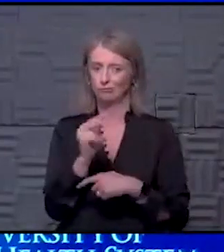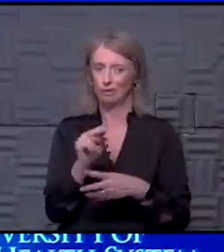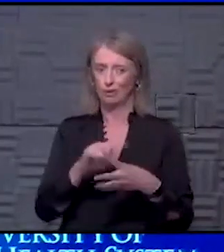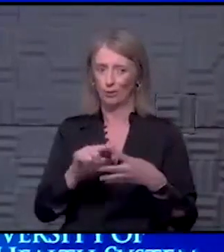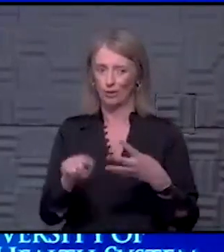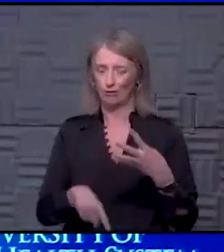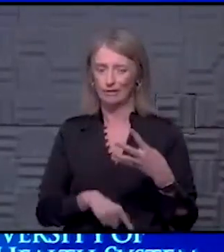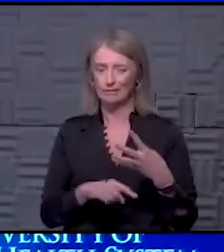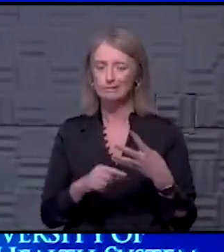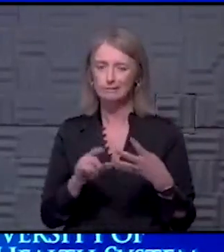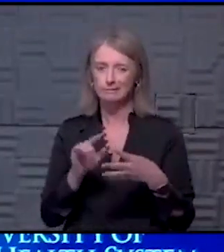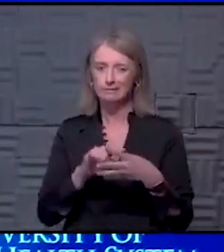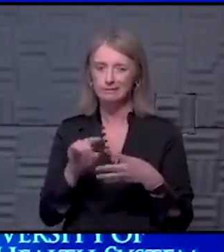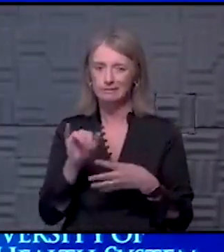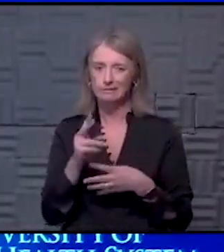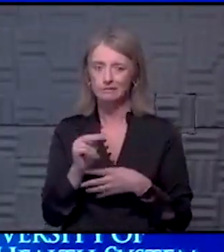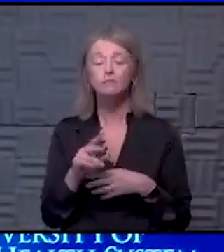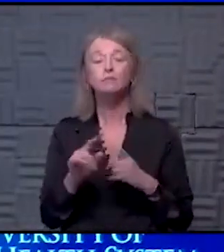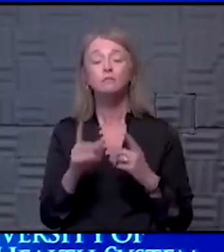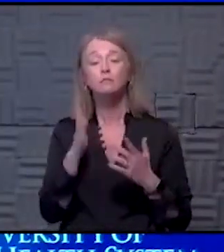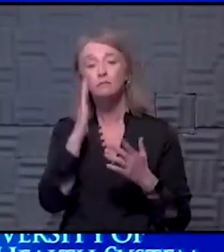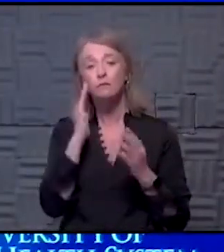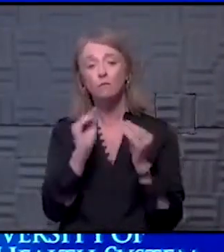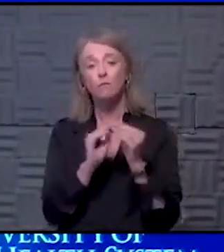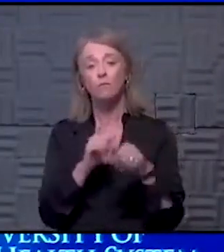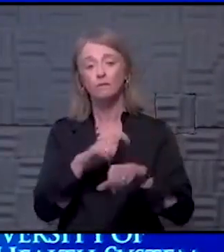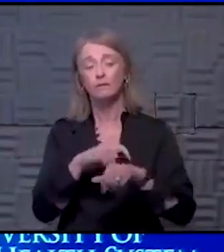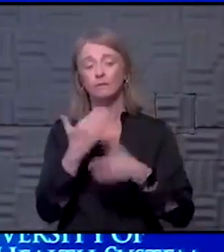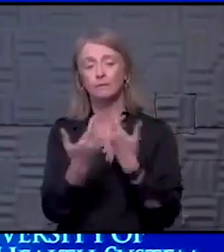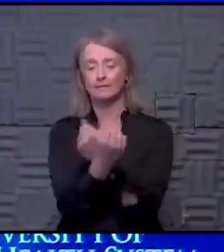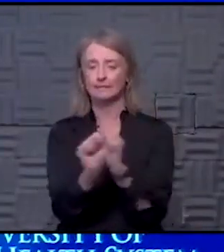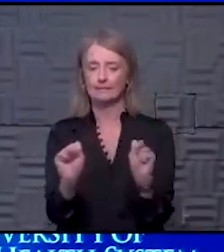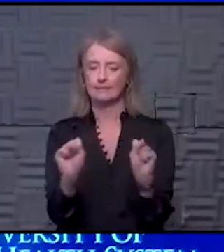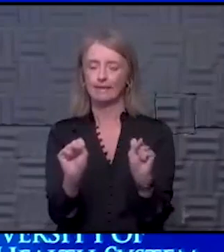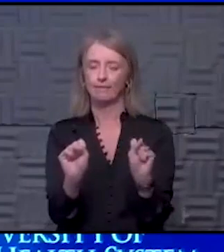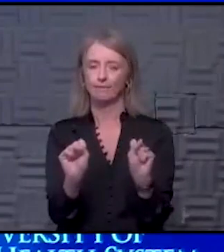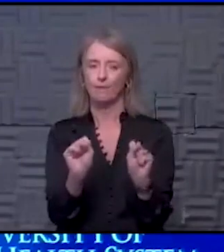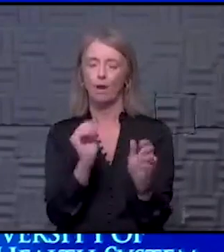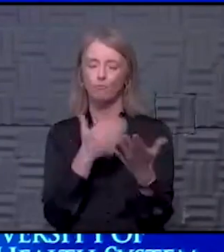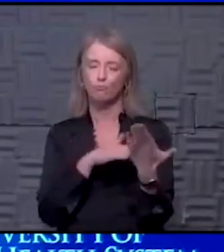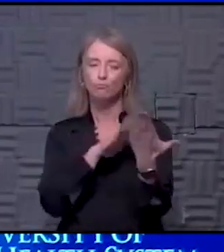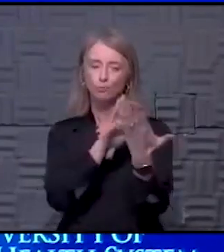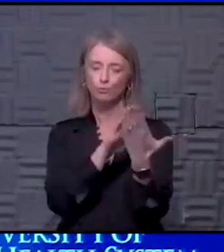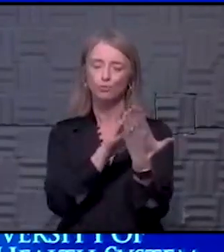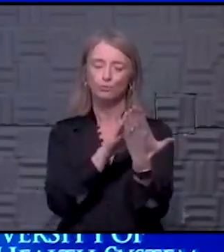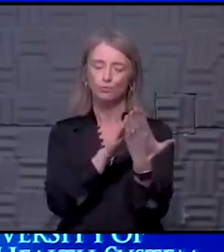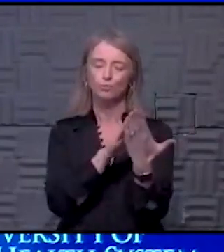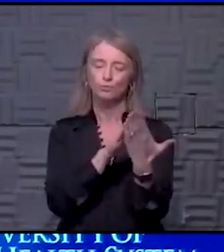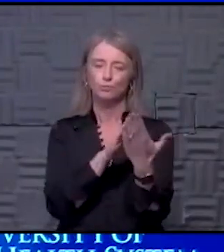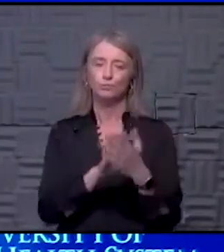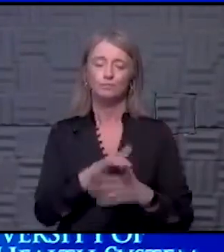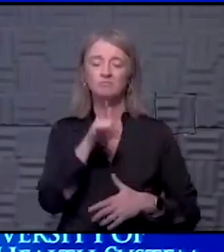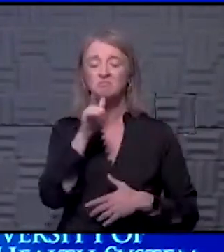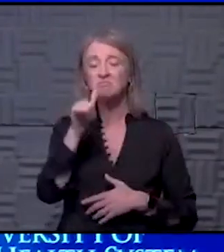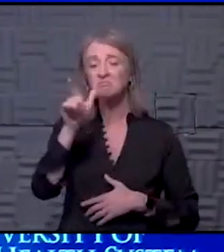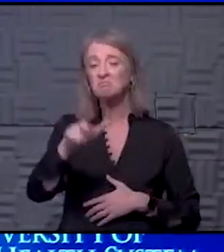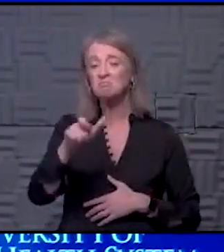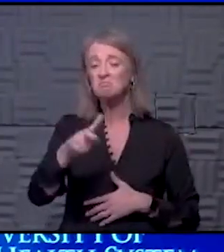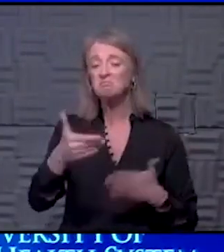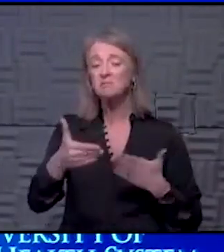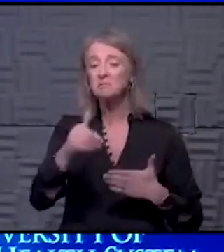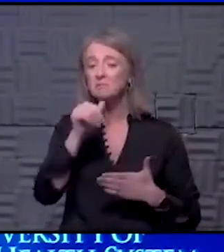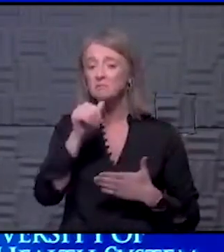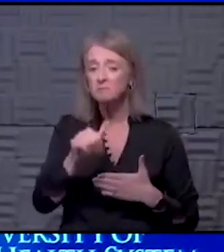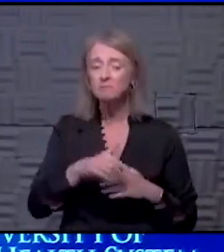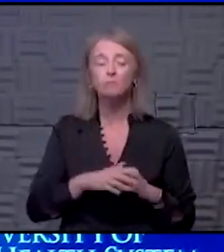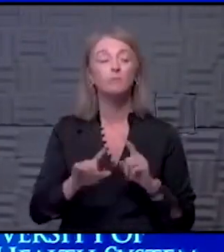so we'll know more in time, but that's just a very safe and conservative approach. And so while it may not be necessary, and there may